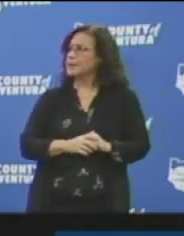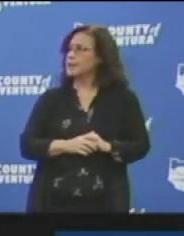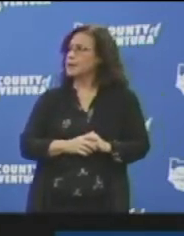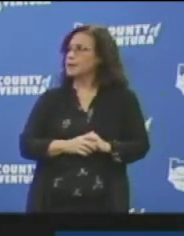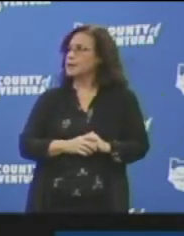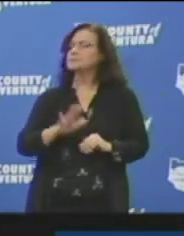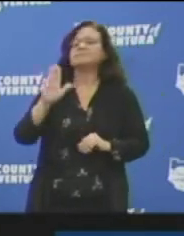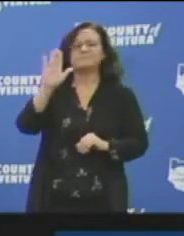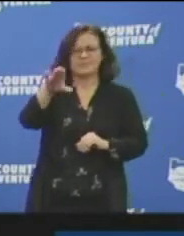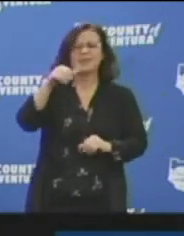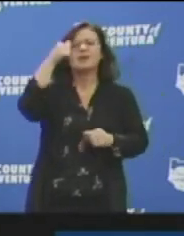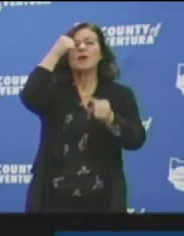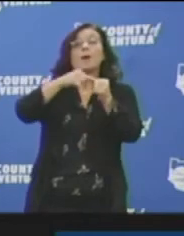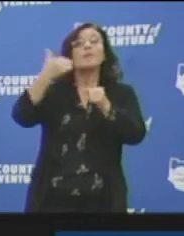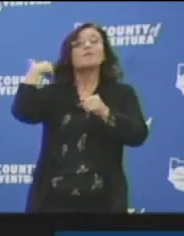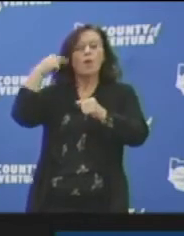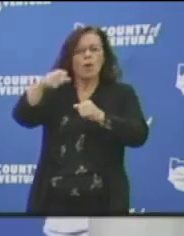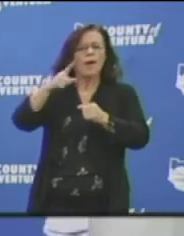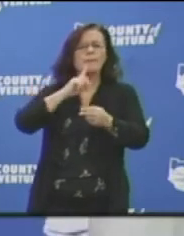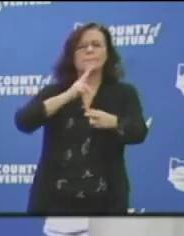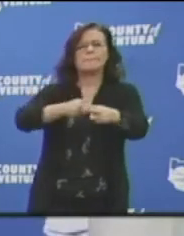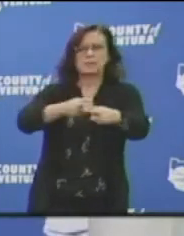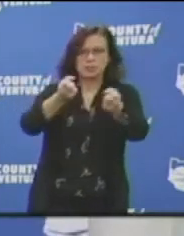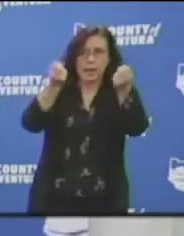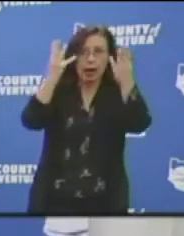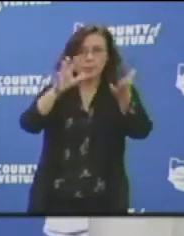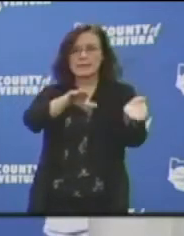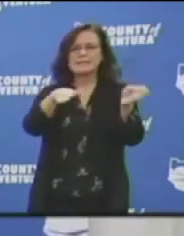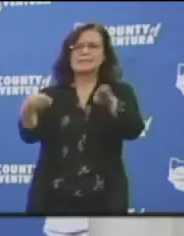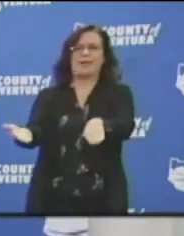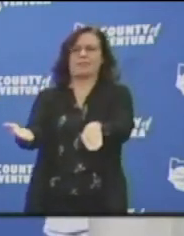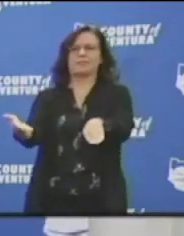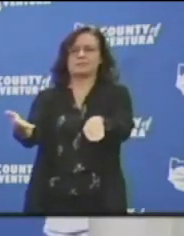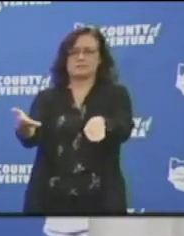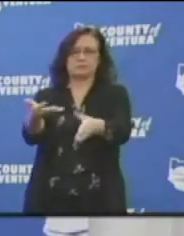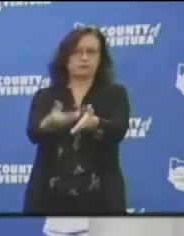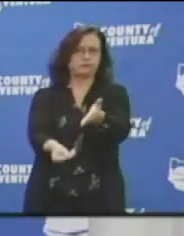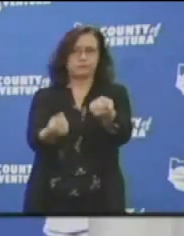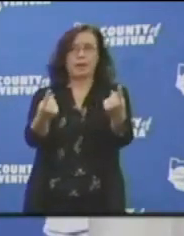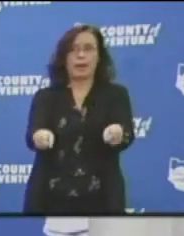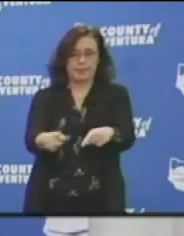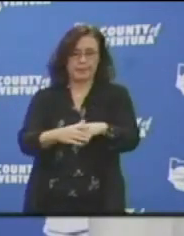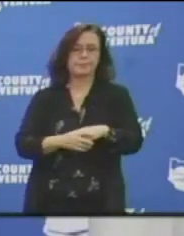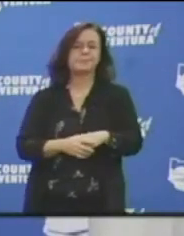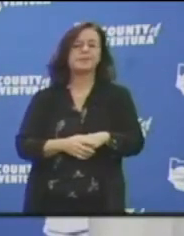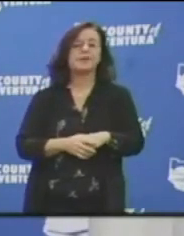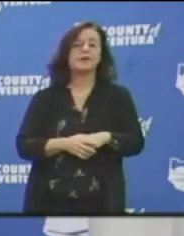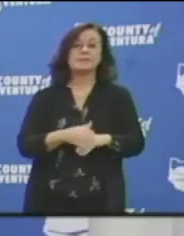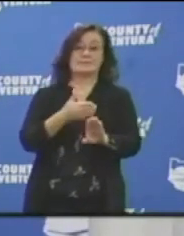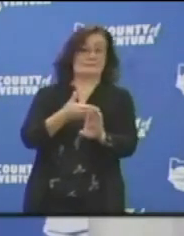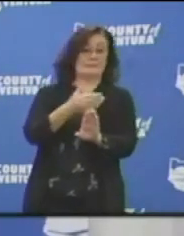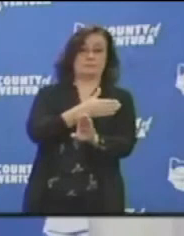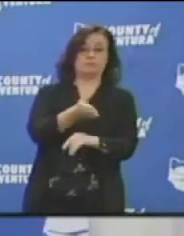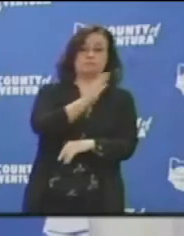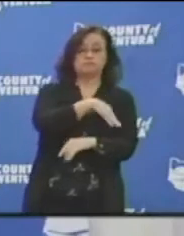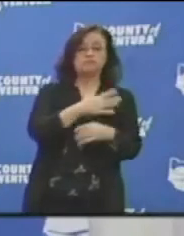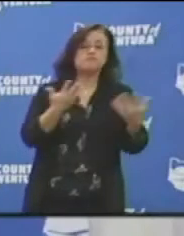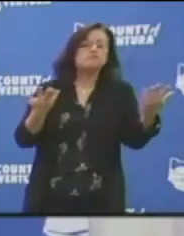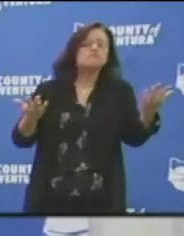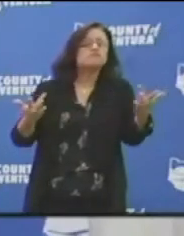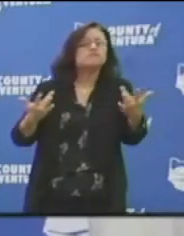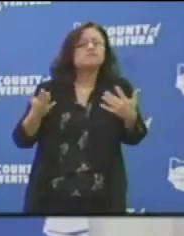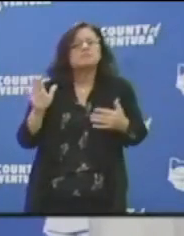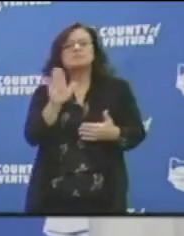when I spoke about the deaths before, previously the deaths in our county had been running about